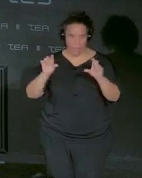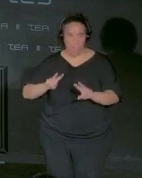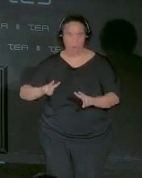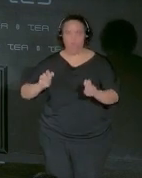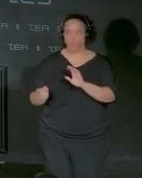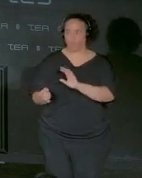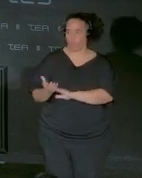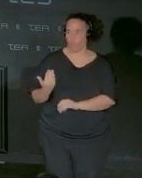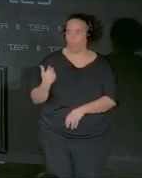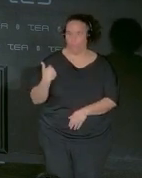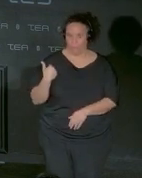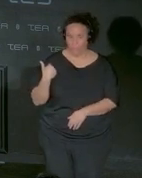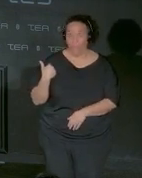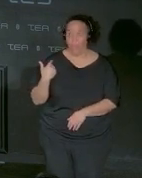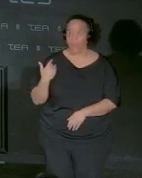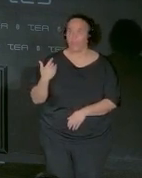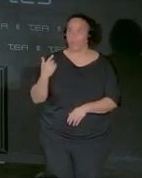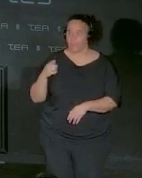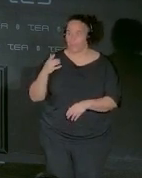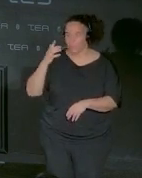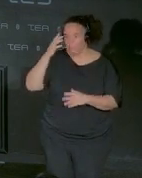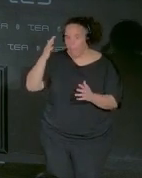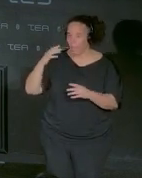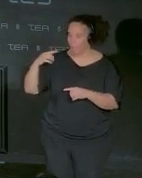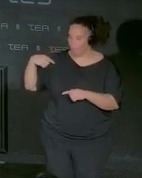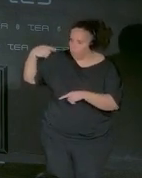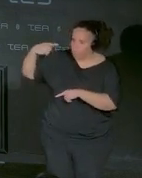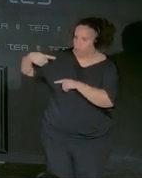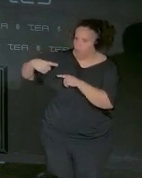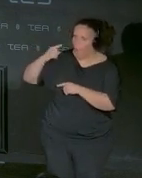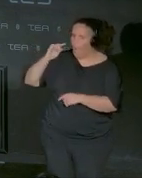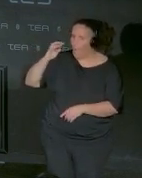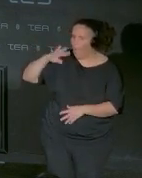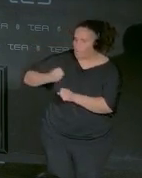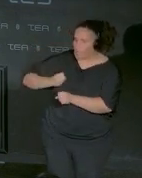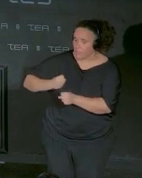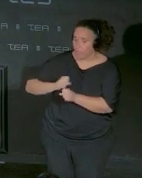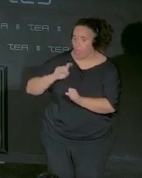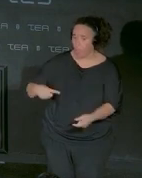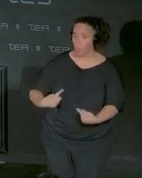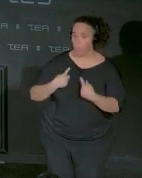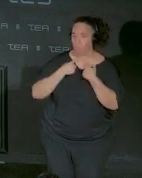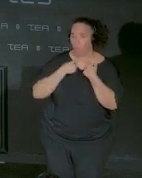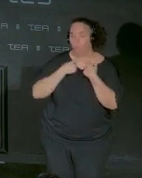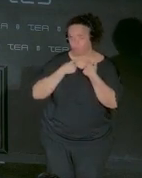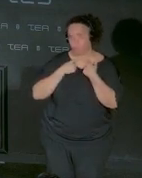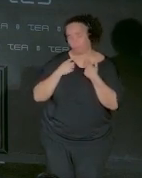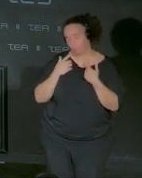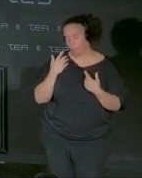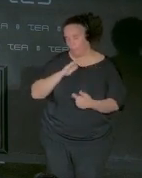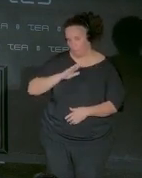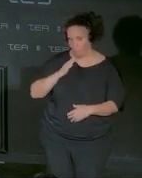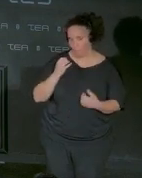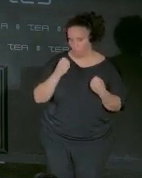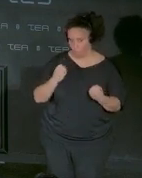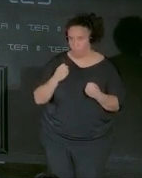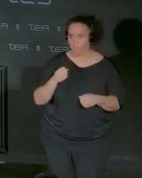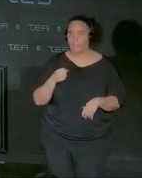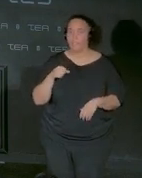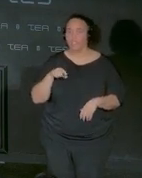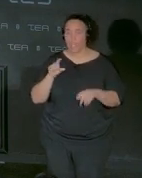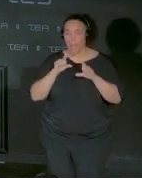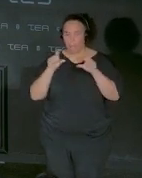to be there. And that's part of the risk mitigation that we're also doing for other companies. Companies that have been around for a